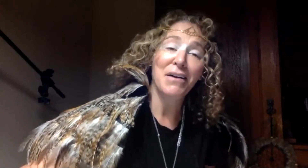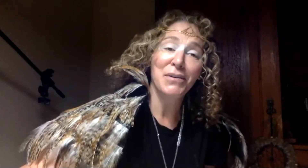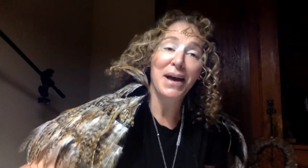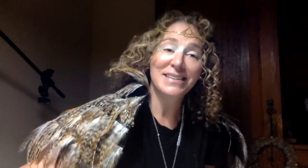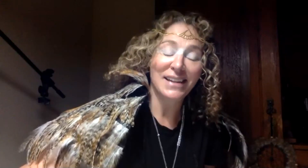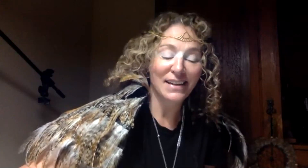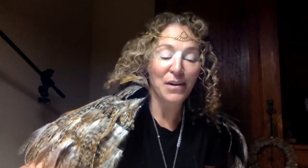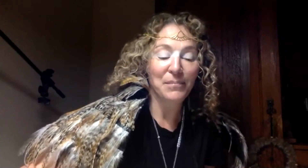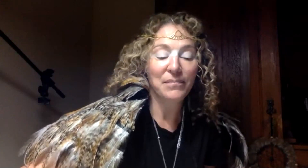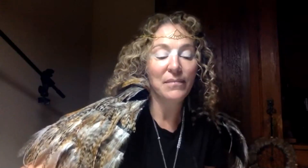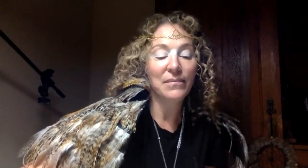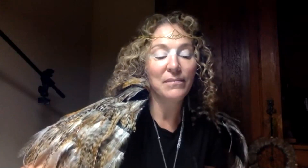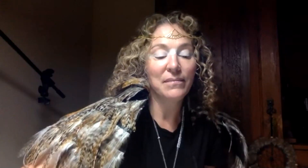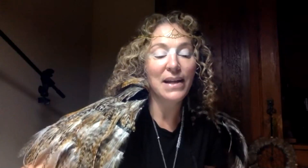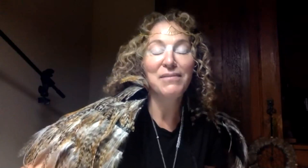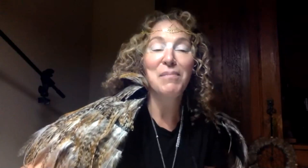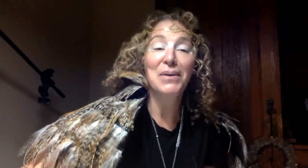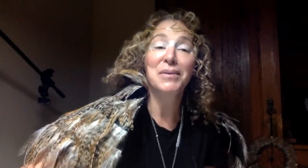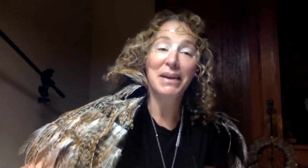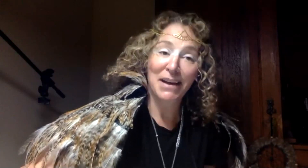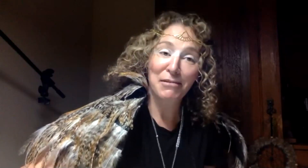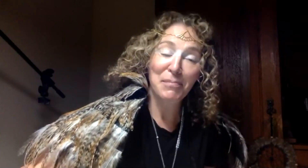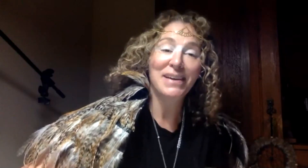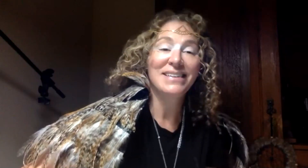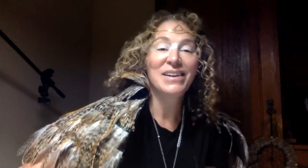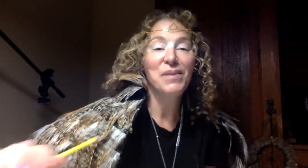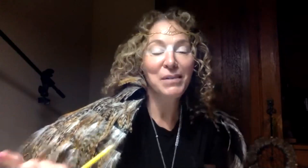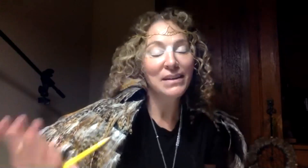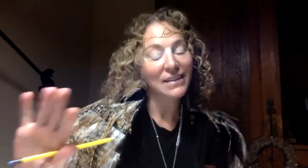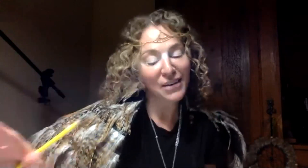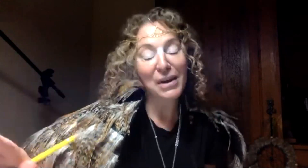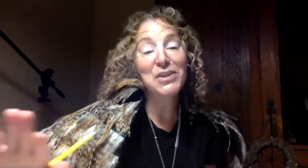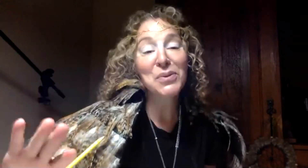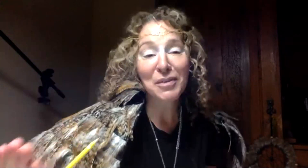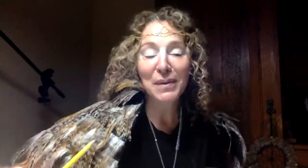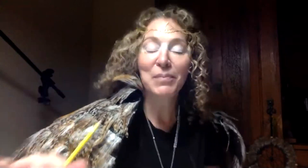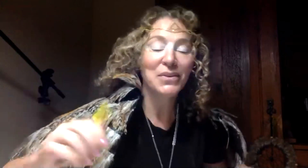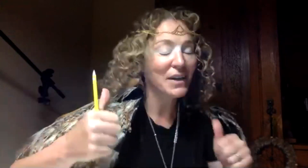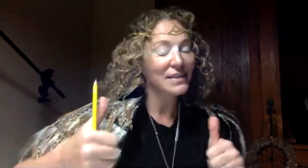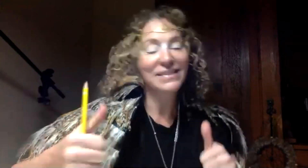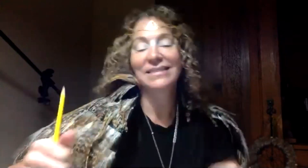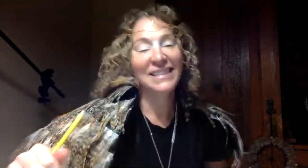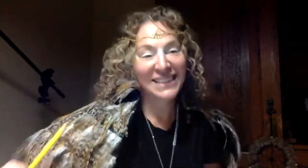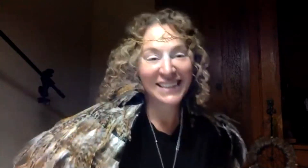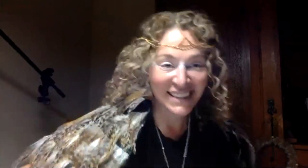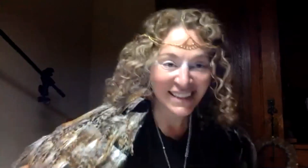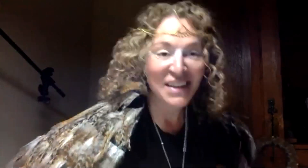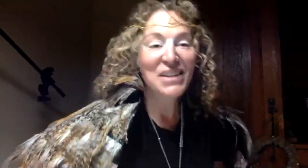figure out if you ask like any of the males in my life, but women or intuitive people, you guys,